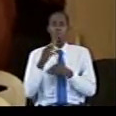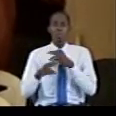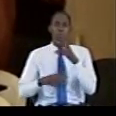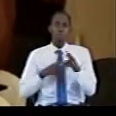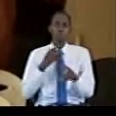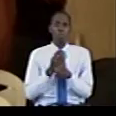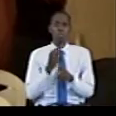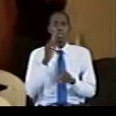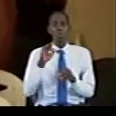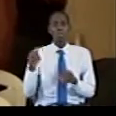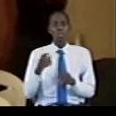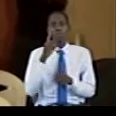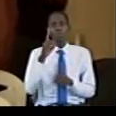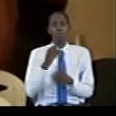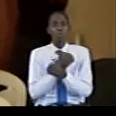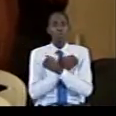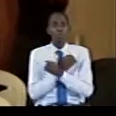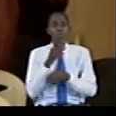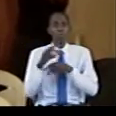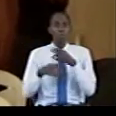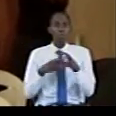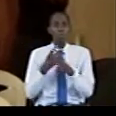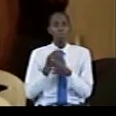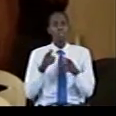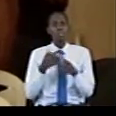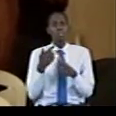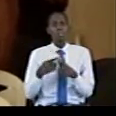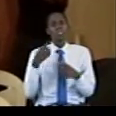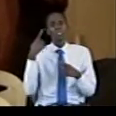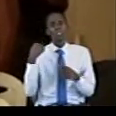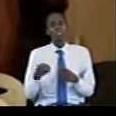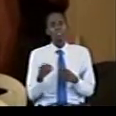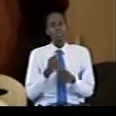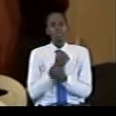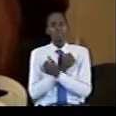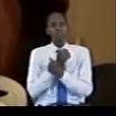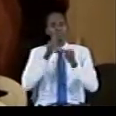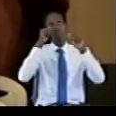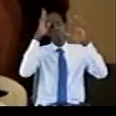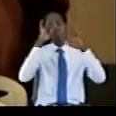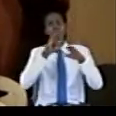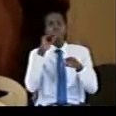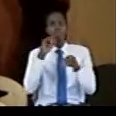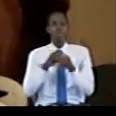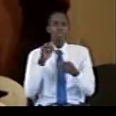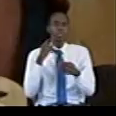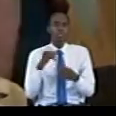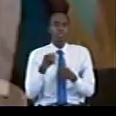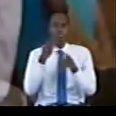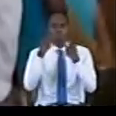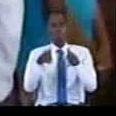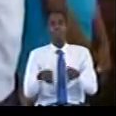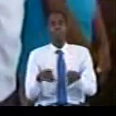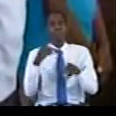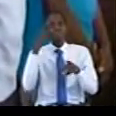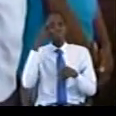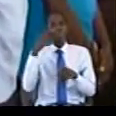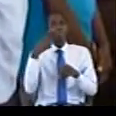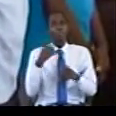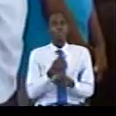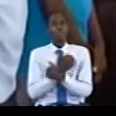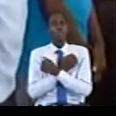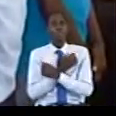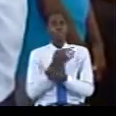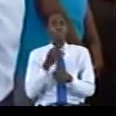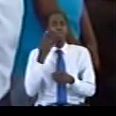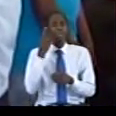not in him. For the things that are in the world, the pride of life, the loss of the flesh, the loss of the eyes, they're not of the Father, they're of the world. And